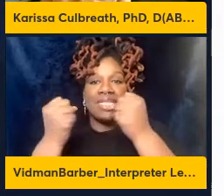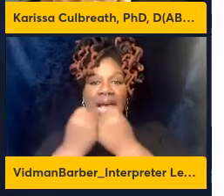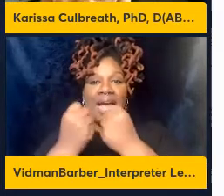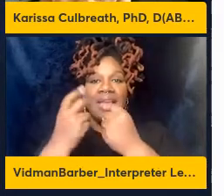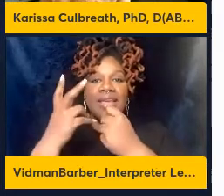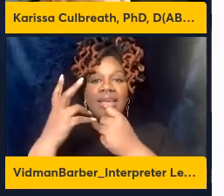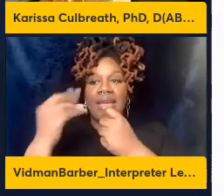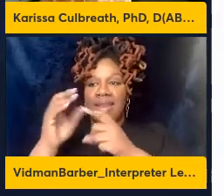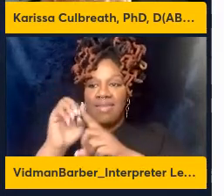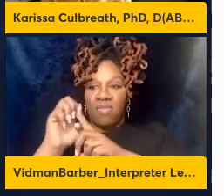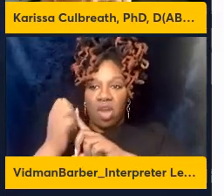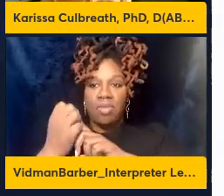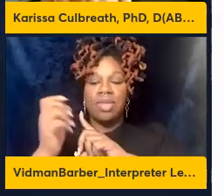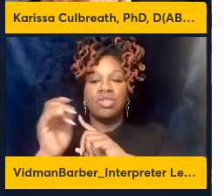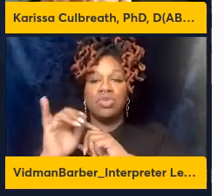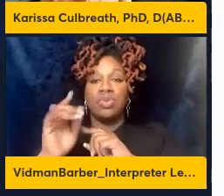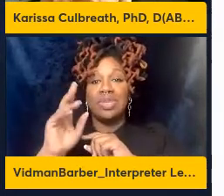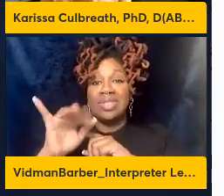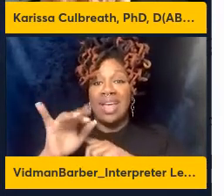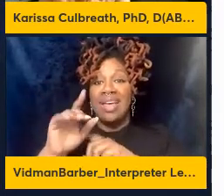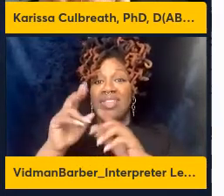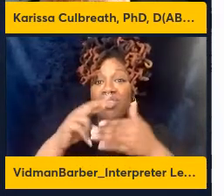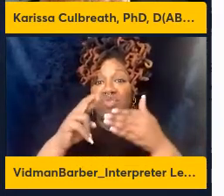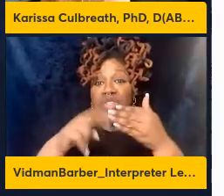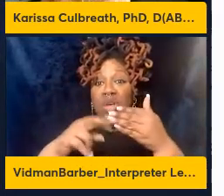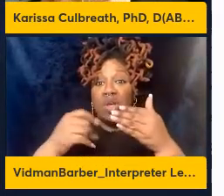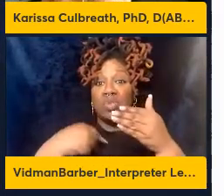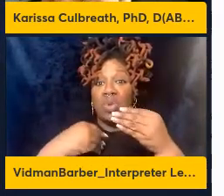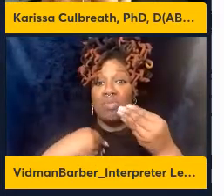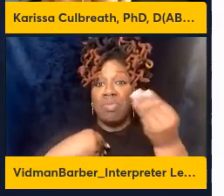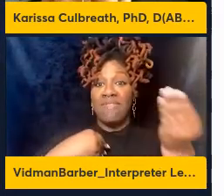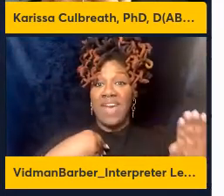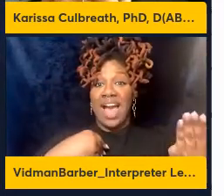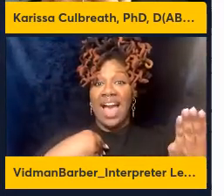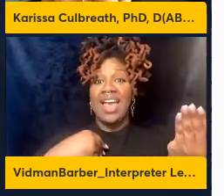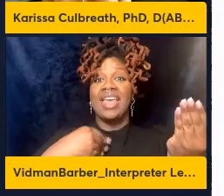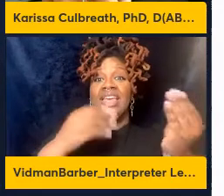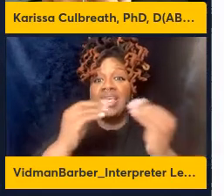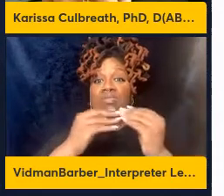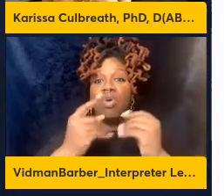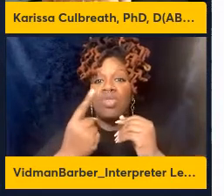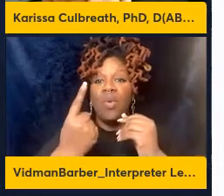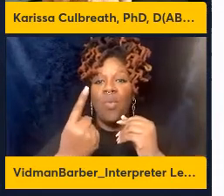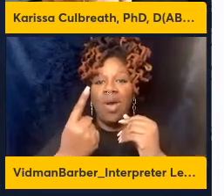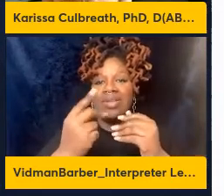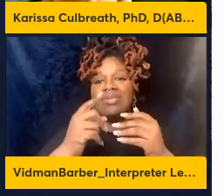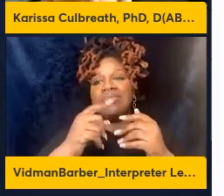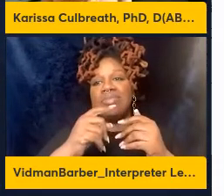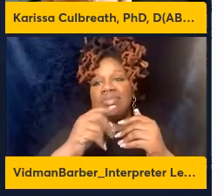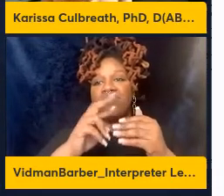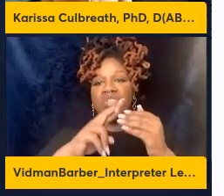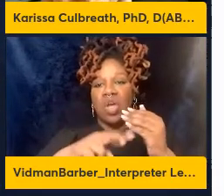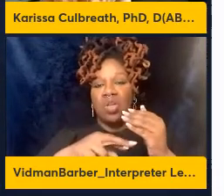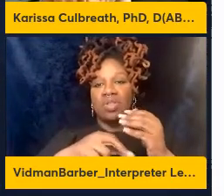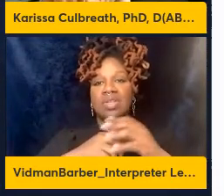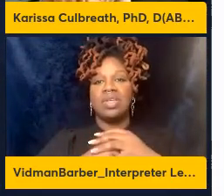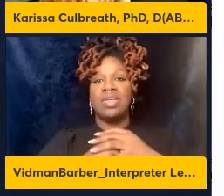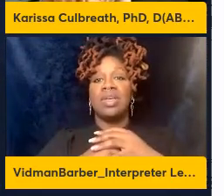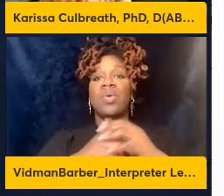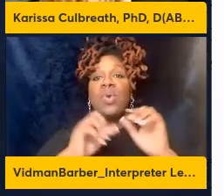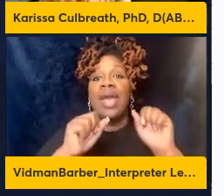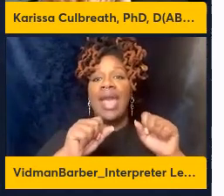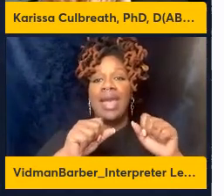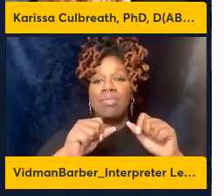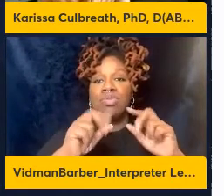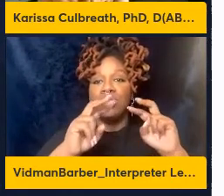in general, is that the results that we provide are more than just a single laboratory result. We're able to look at not just